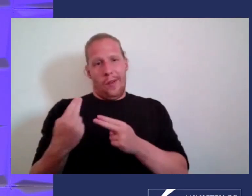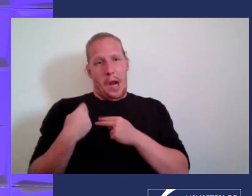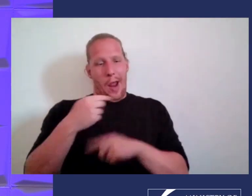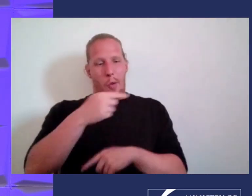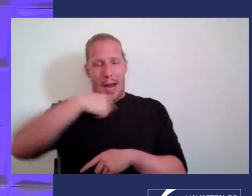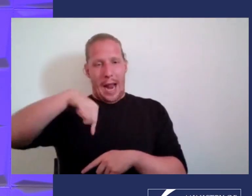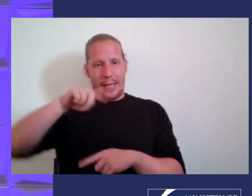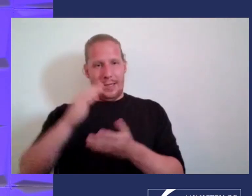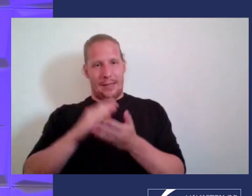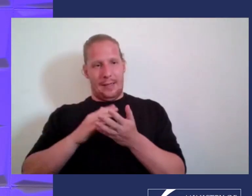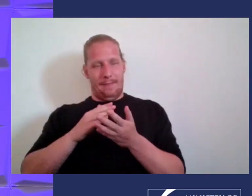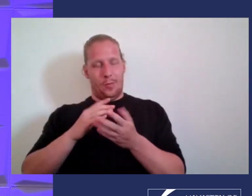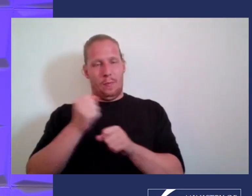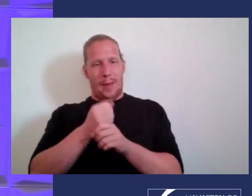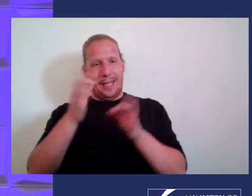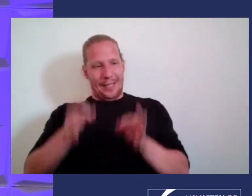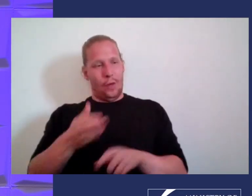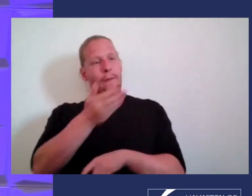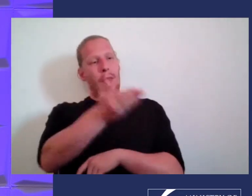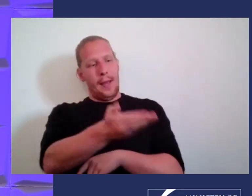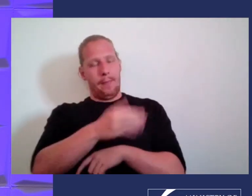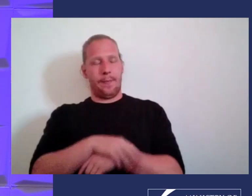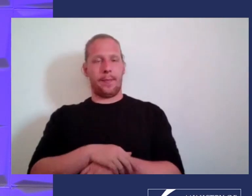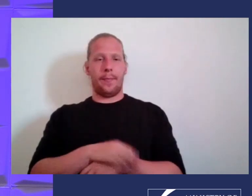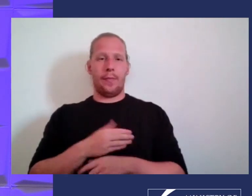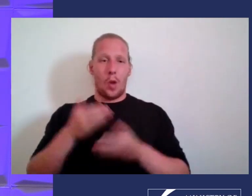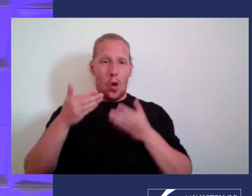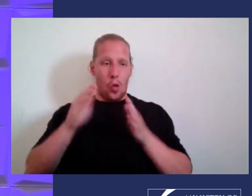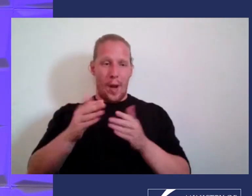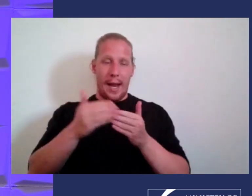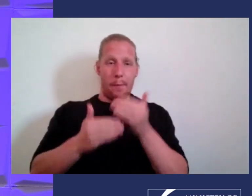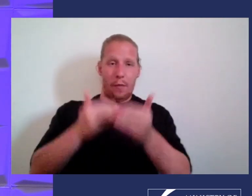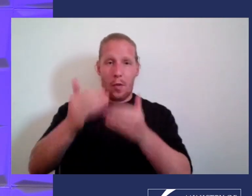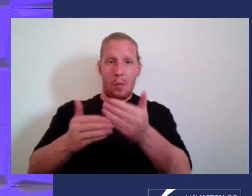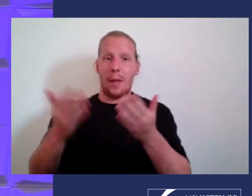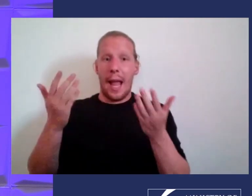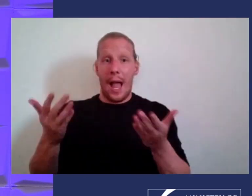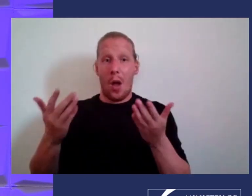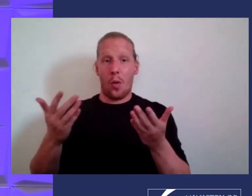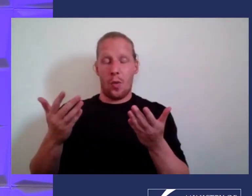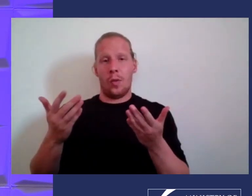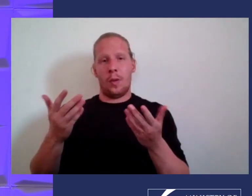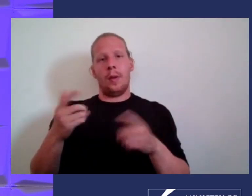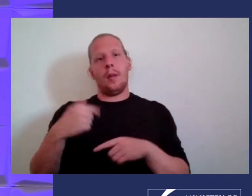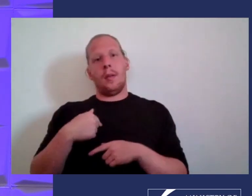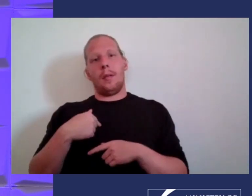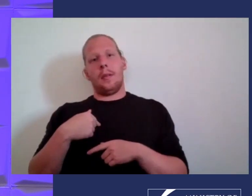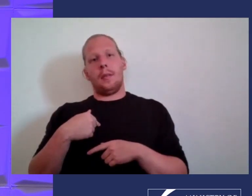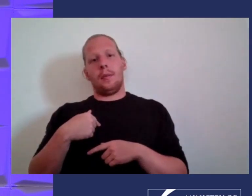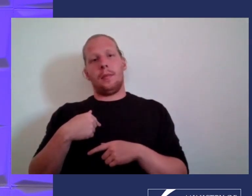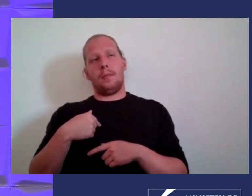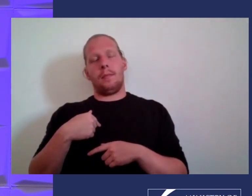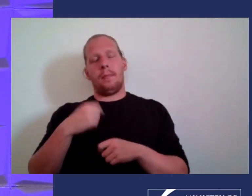them. And the way that I see us moving forwards and not having to go back into lockdown is just to become a really